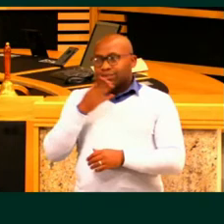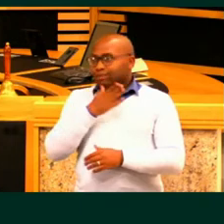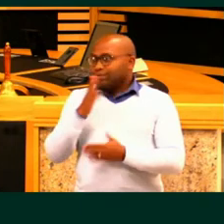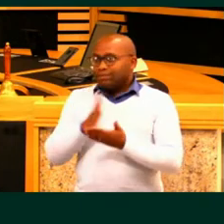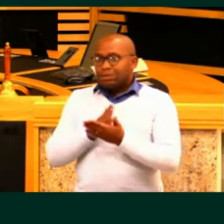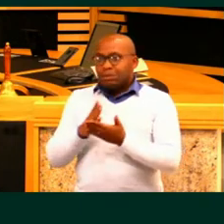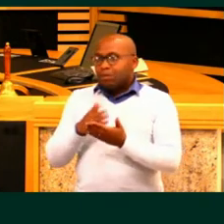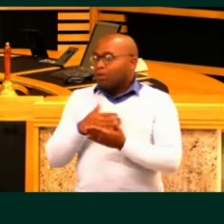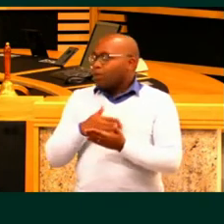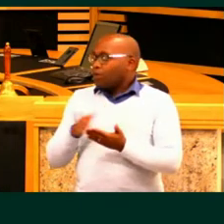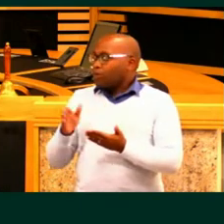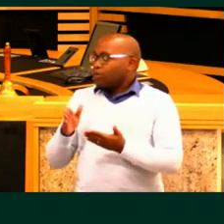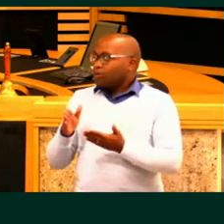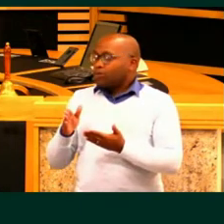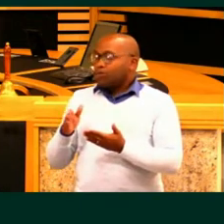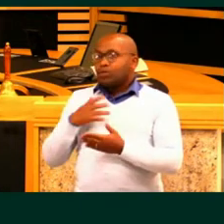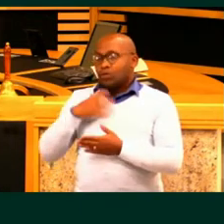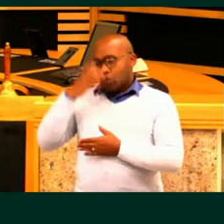Department